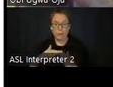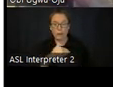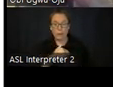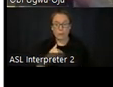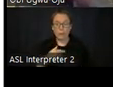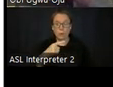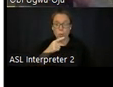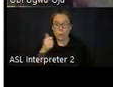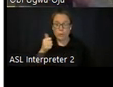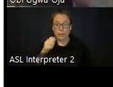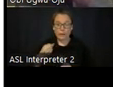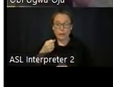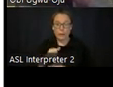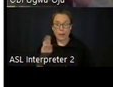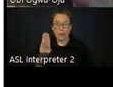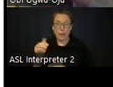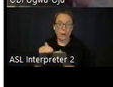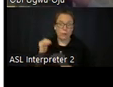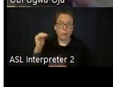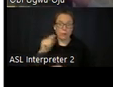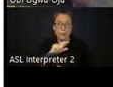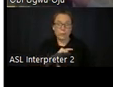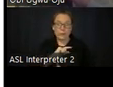been impacted by over-policing practices.